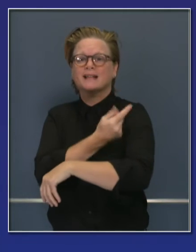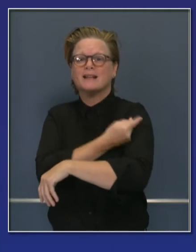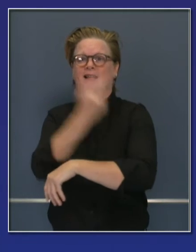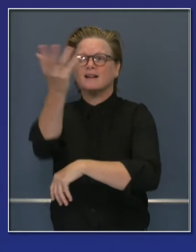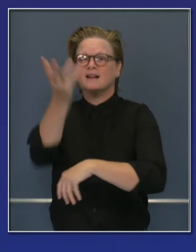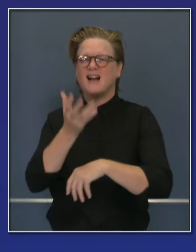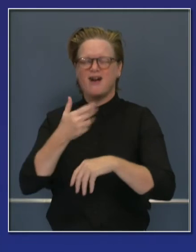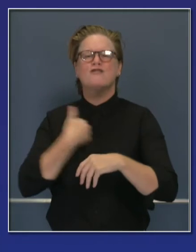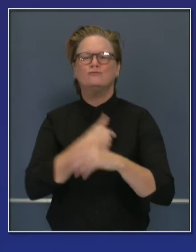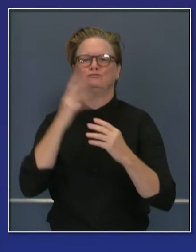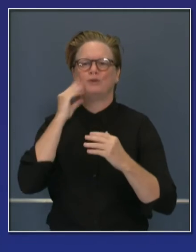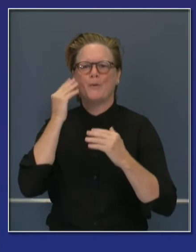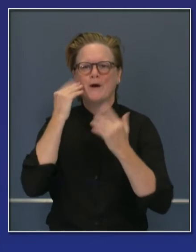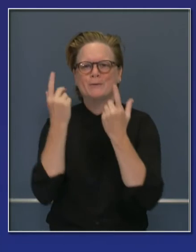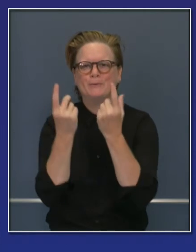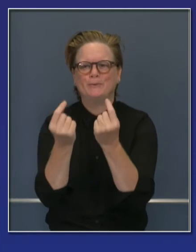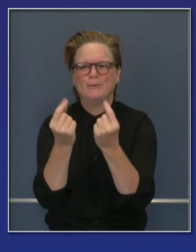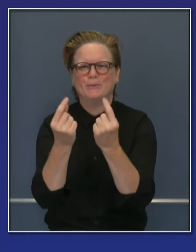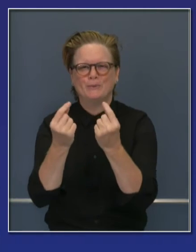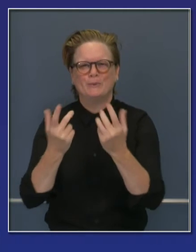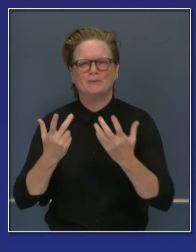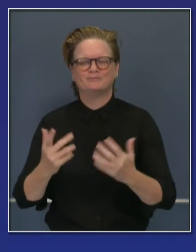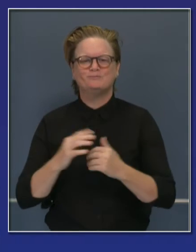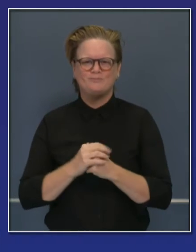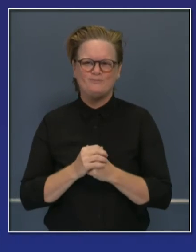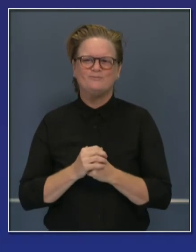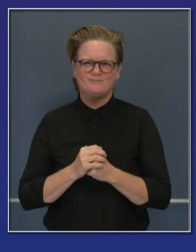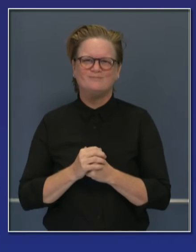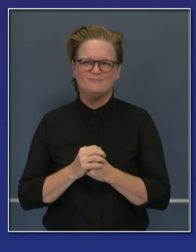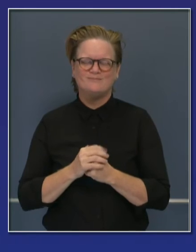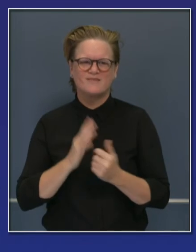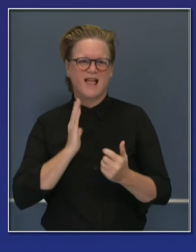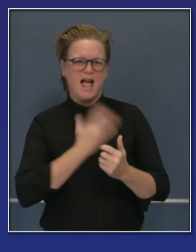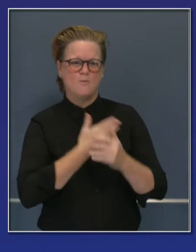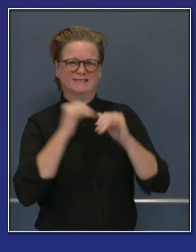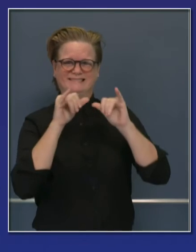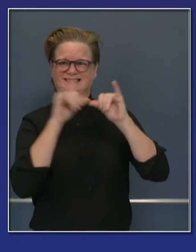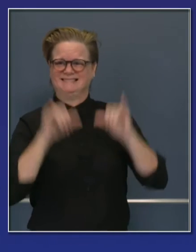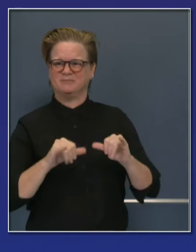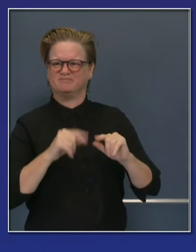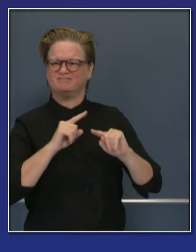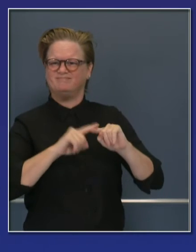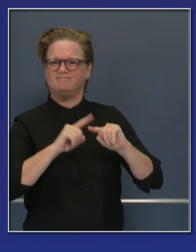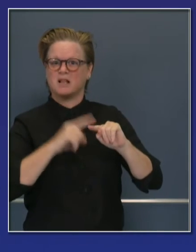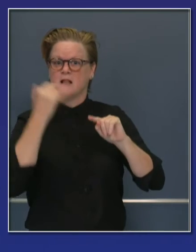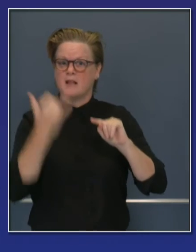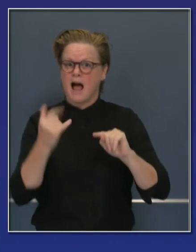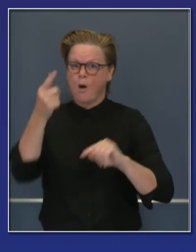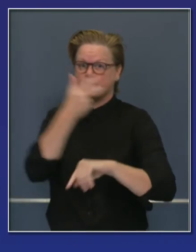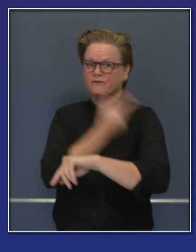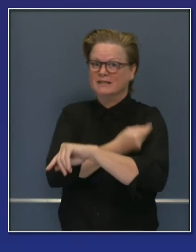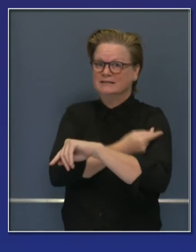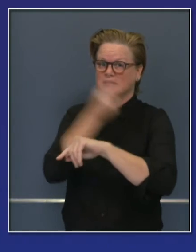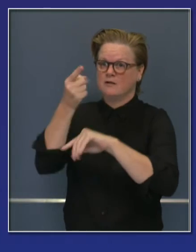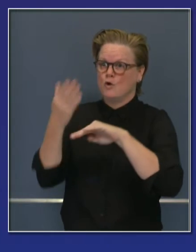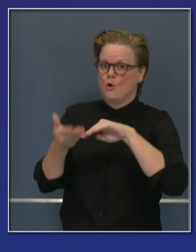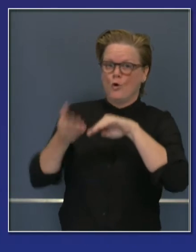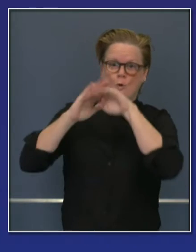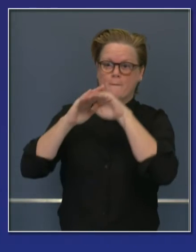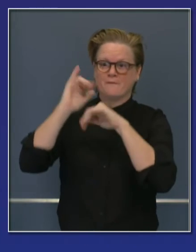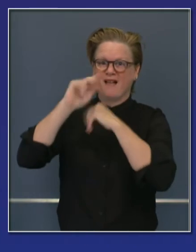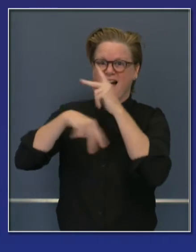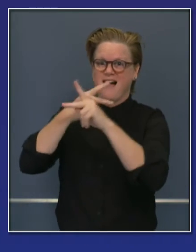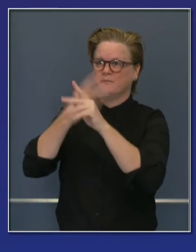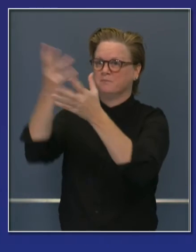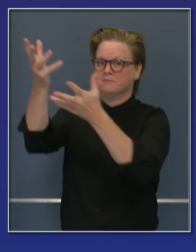really building off this very rich experience and contemporary engagement as it relates to